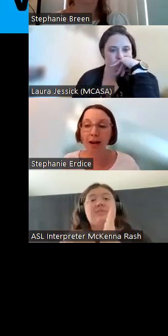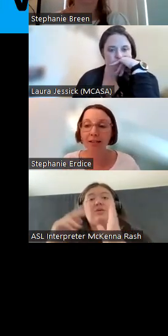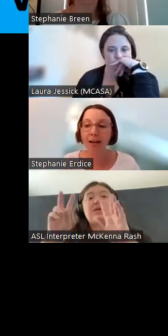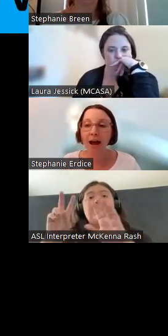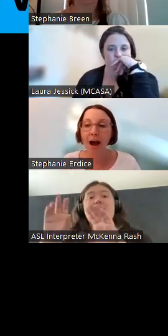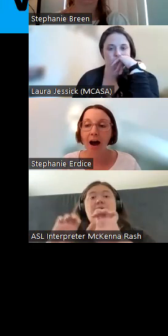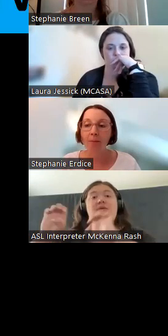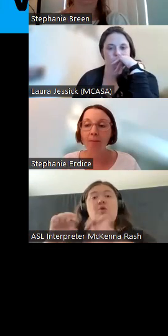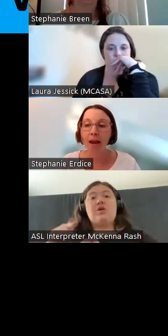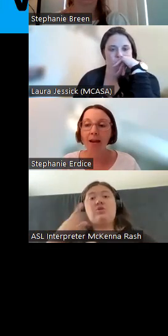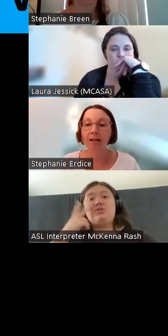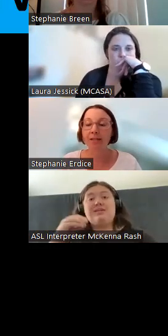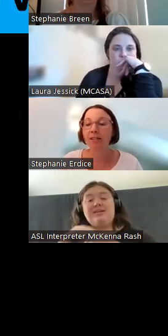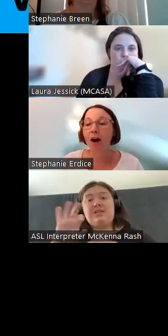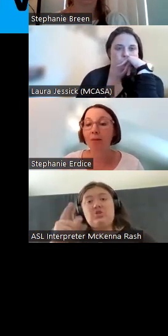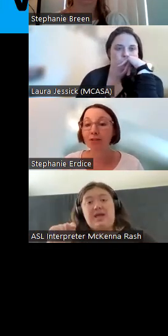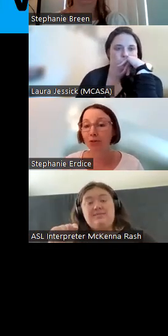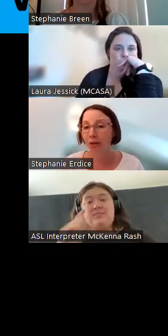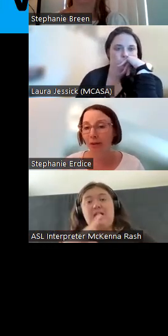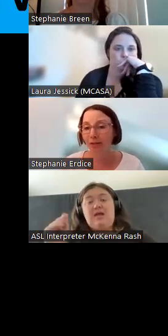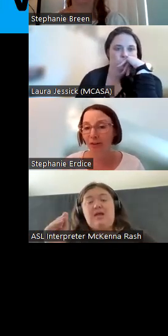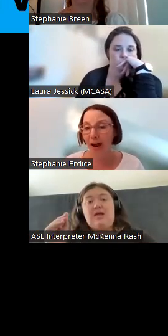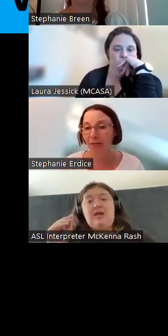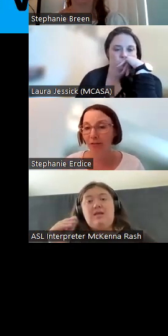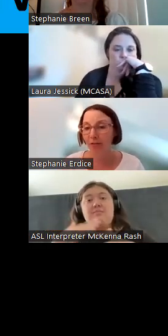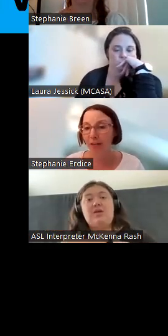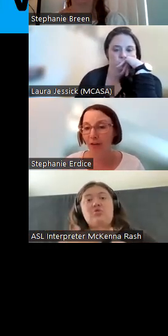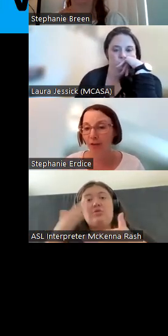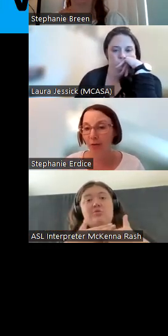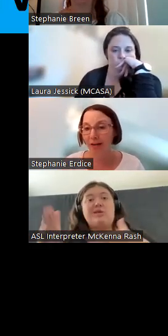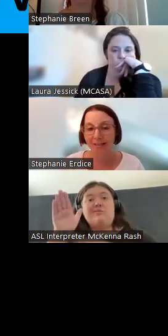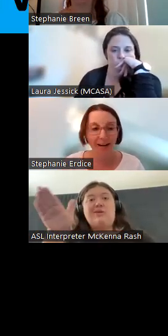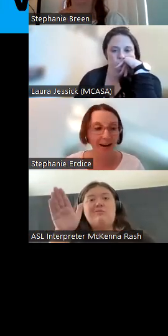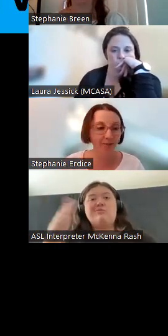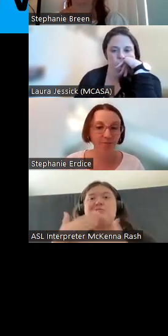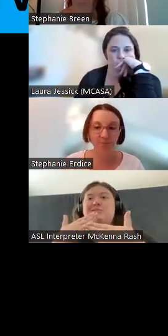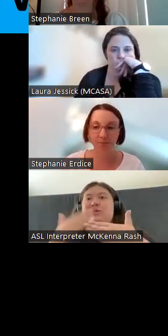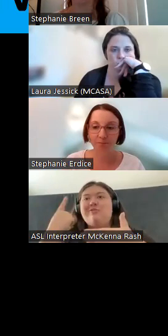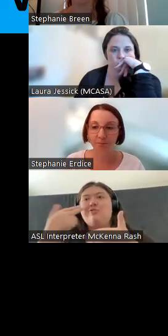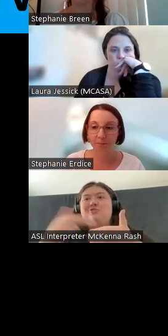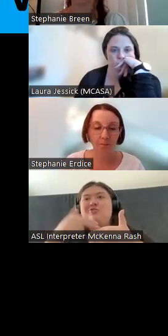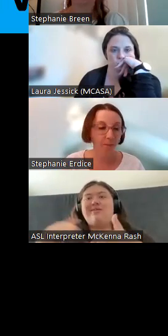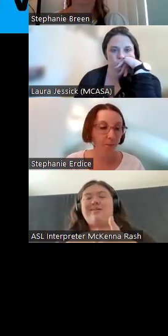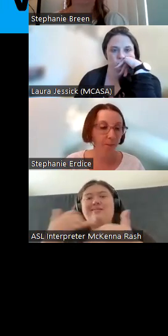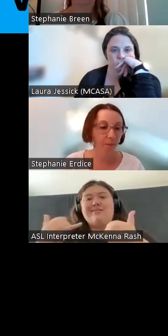in the chat. And enjoy the rest of your afternoon. Thank you for joining us today.